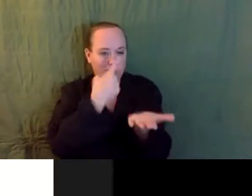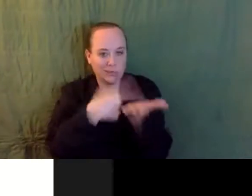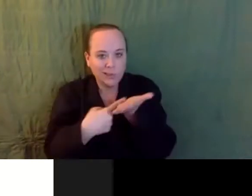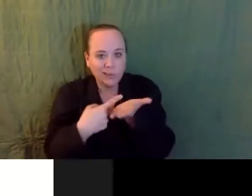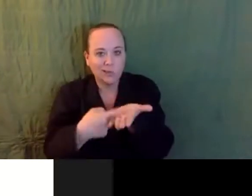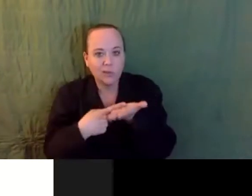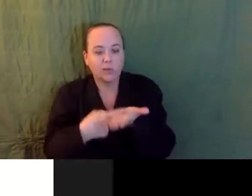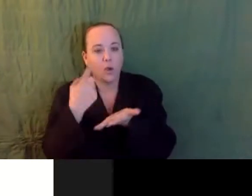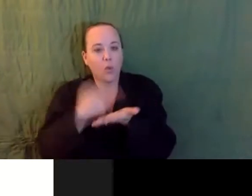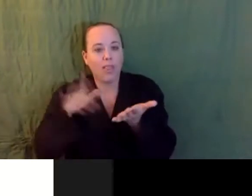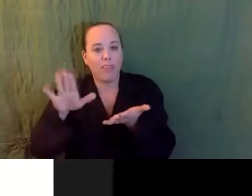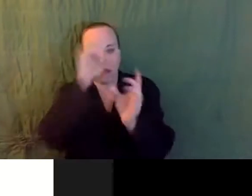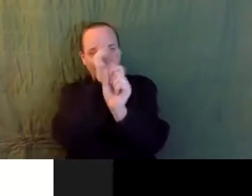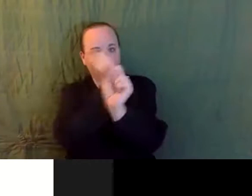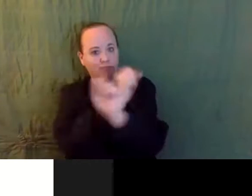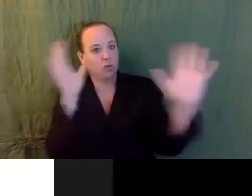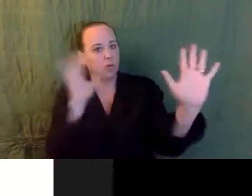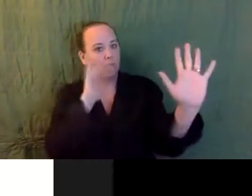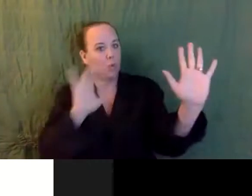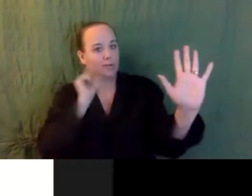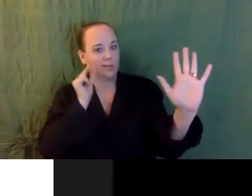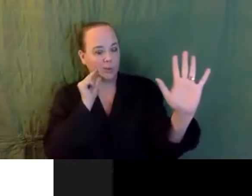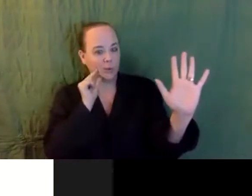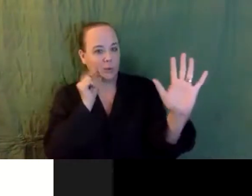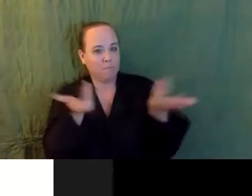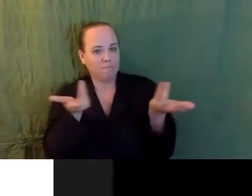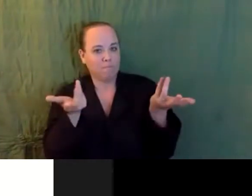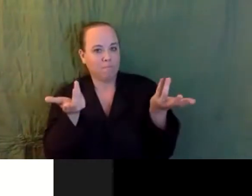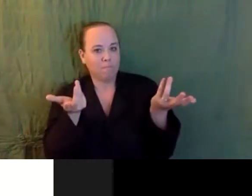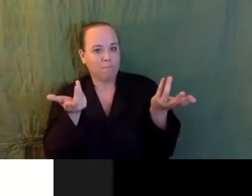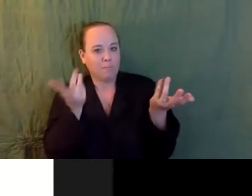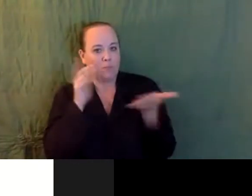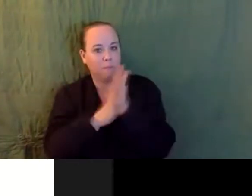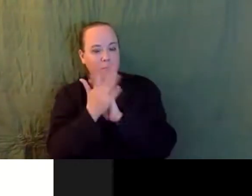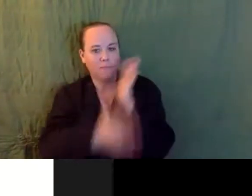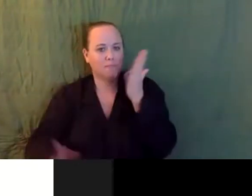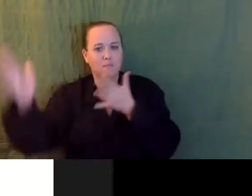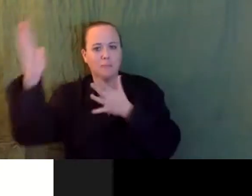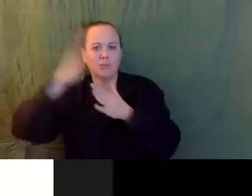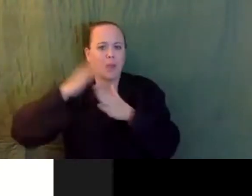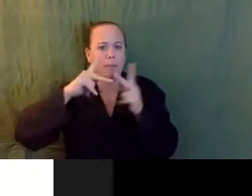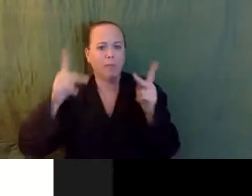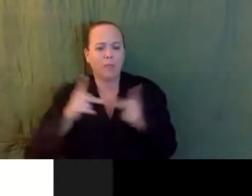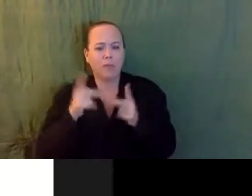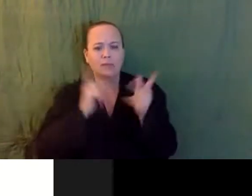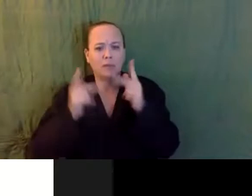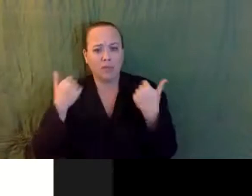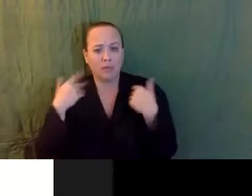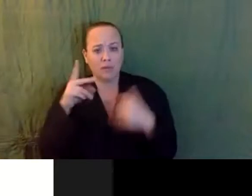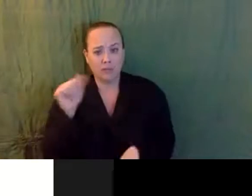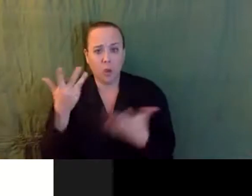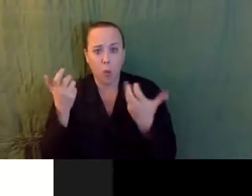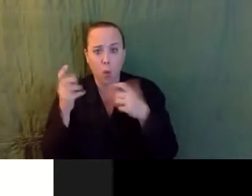what their vision is for San Antonio as being the #1 place that people with disabilities want to live, work, and